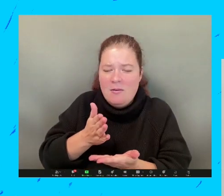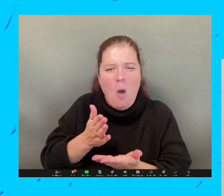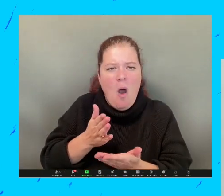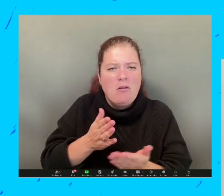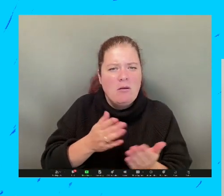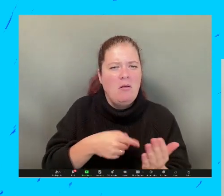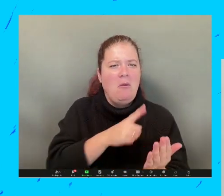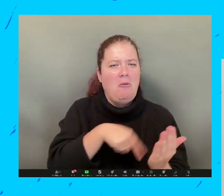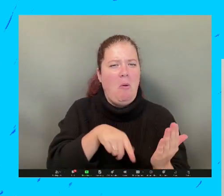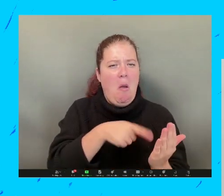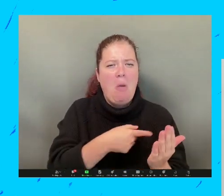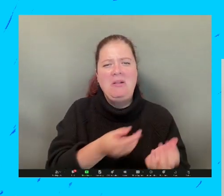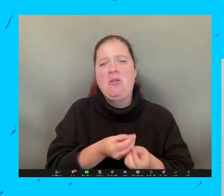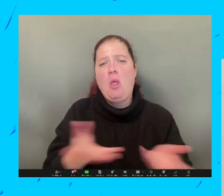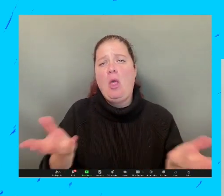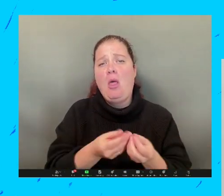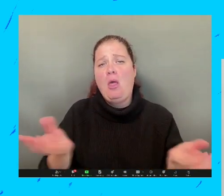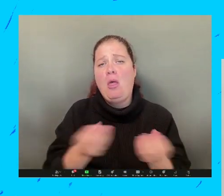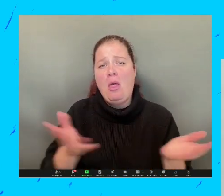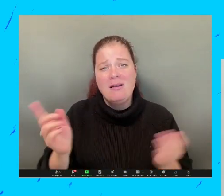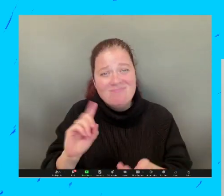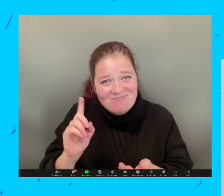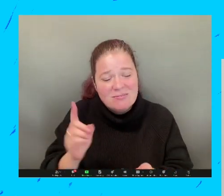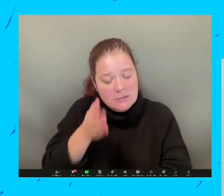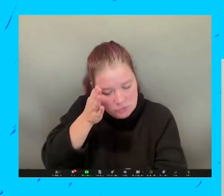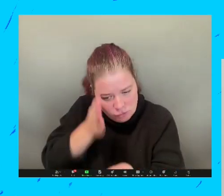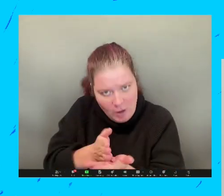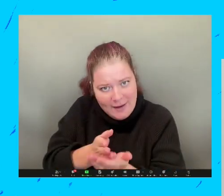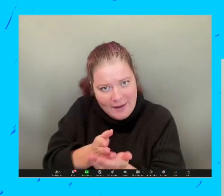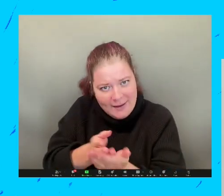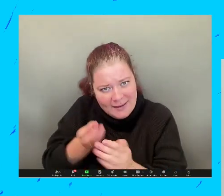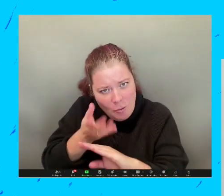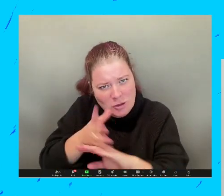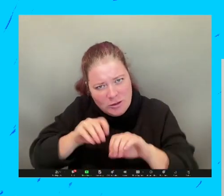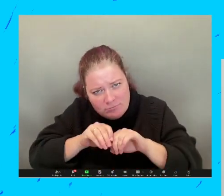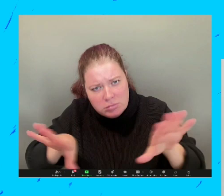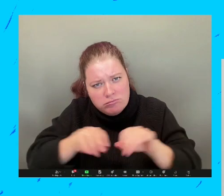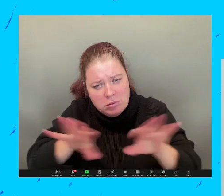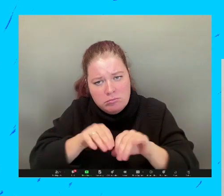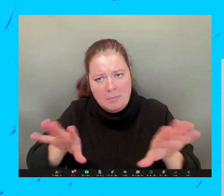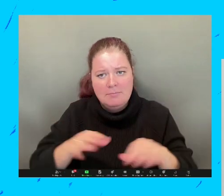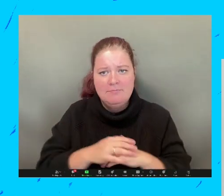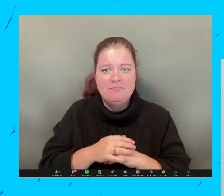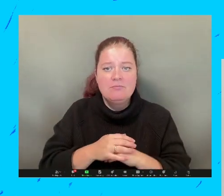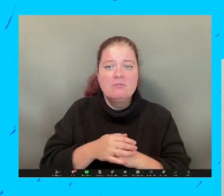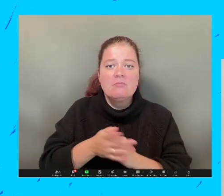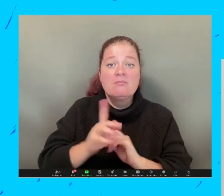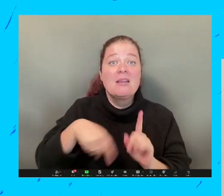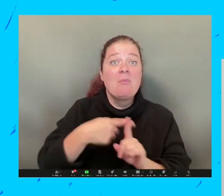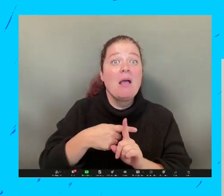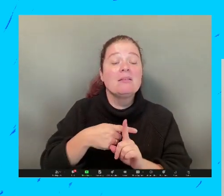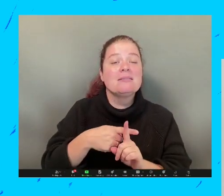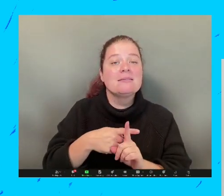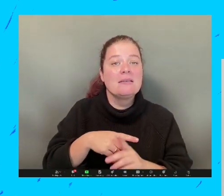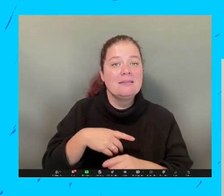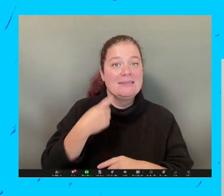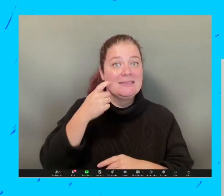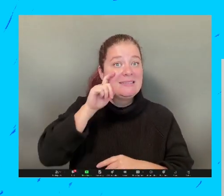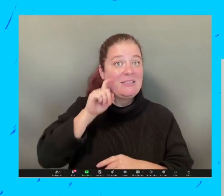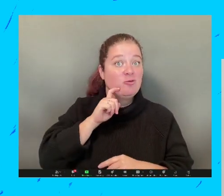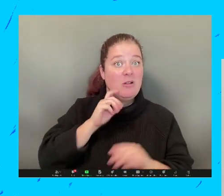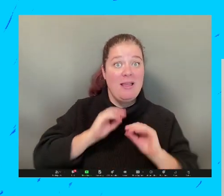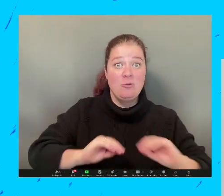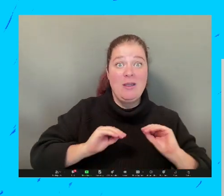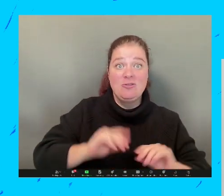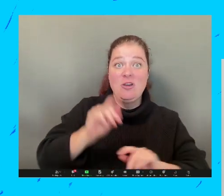that making comprehensive sexuality education is not corrupting young people's minds, but then it's